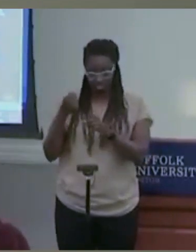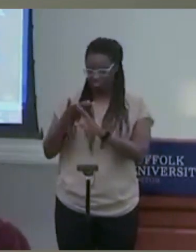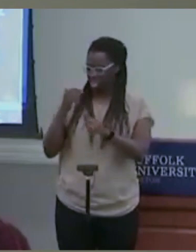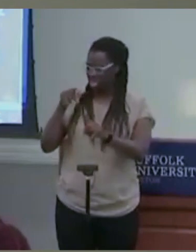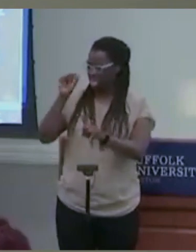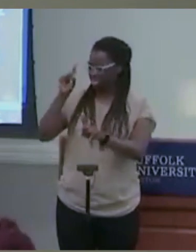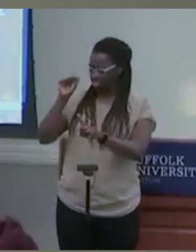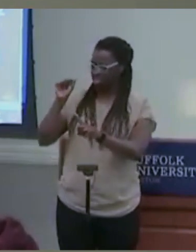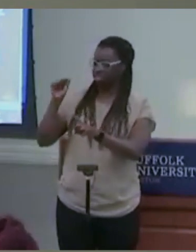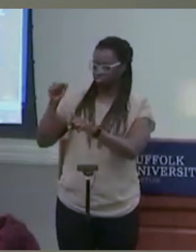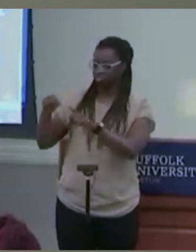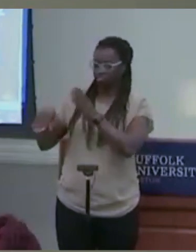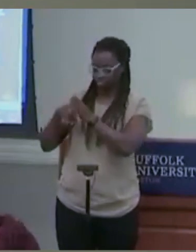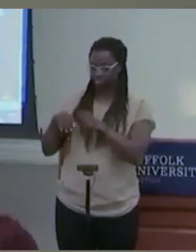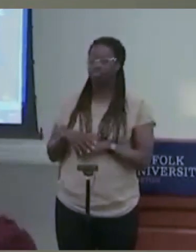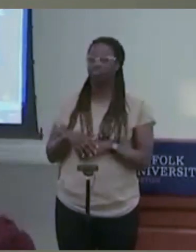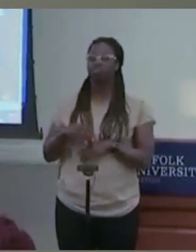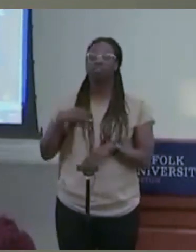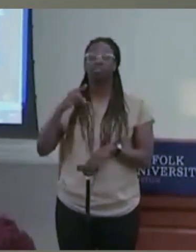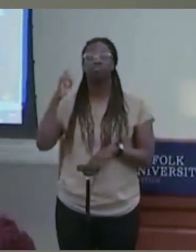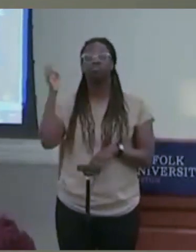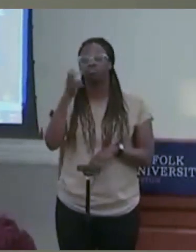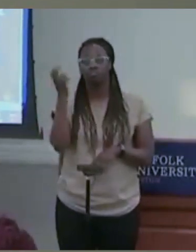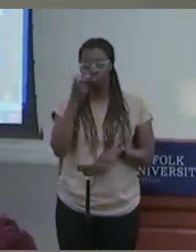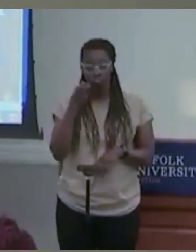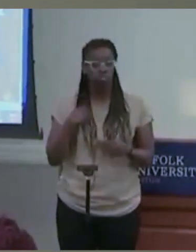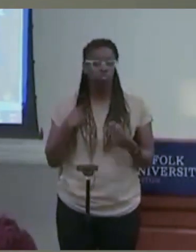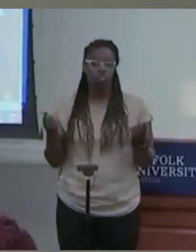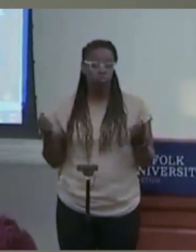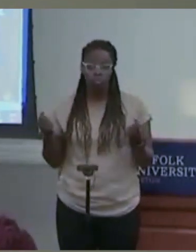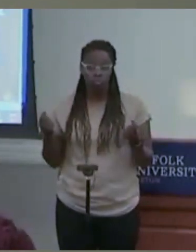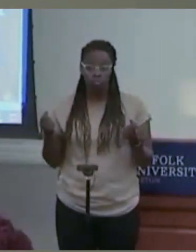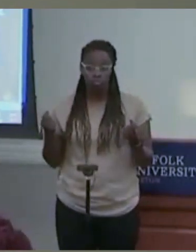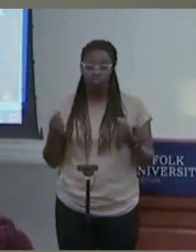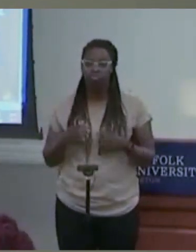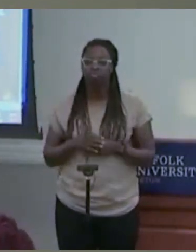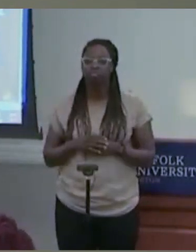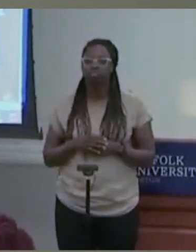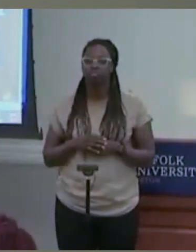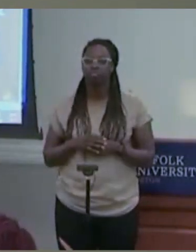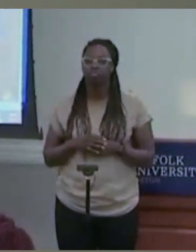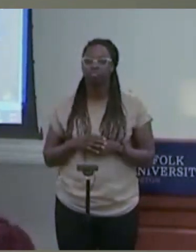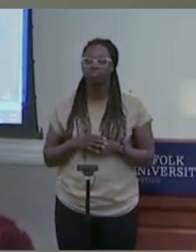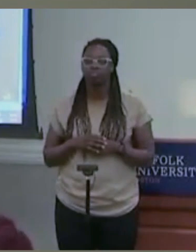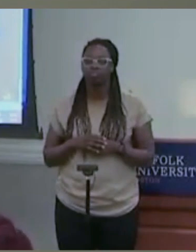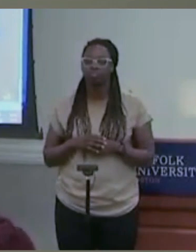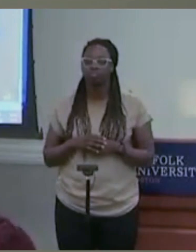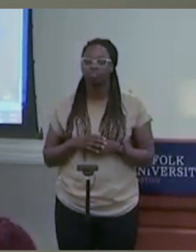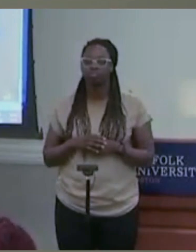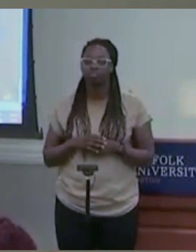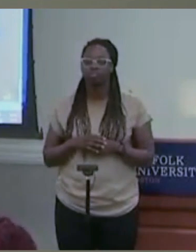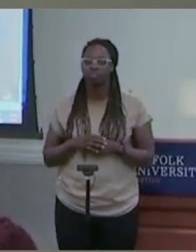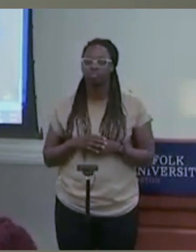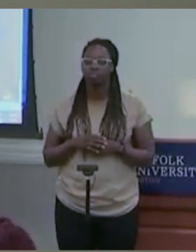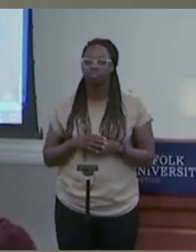had to take the barrels of beer and lug them up the curbs on a 2-wheeler. And we rejoiced when the curb cuts came,